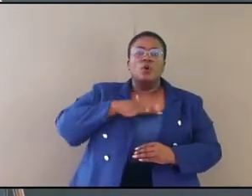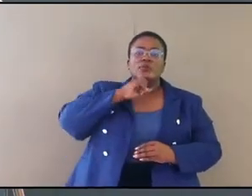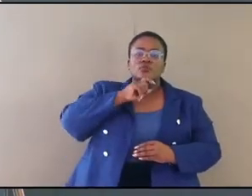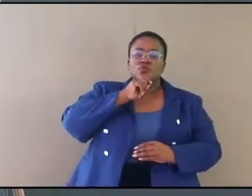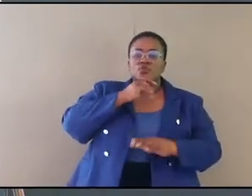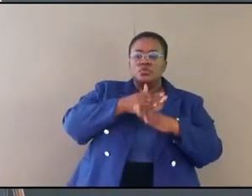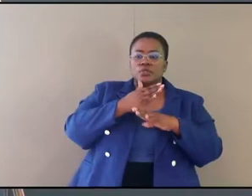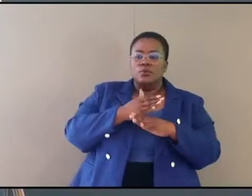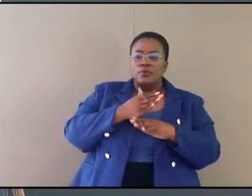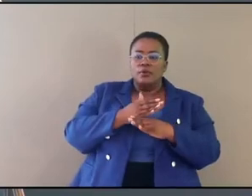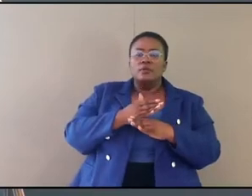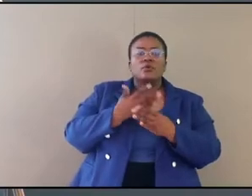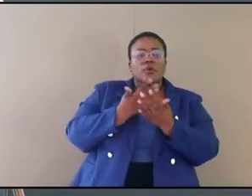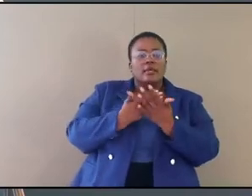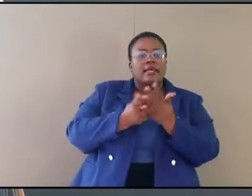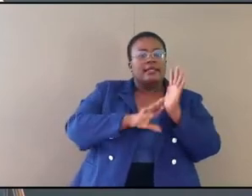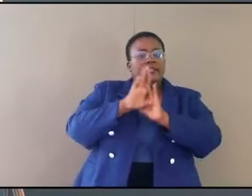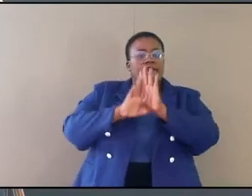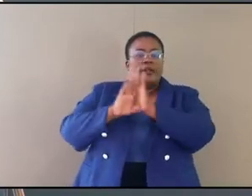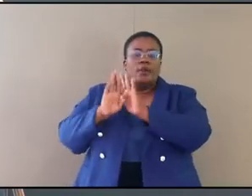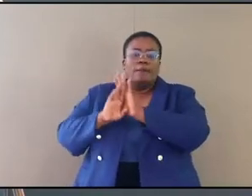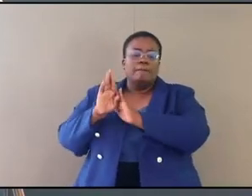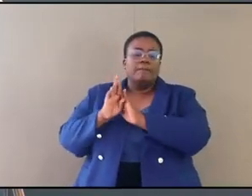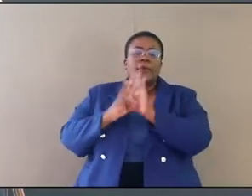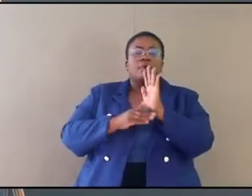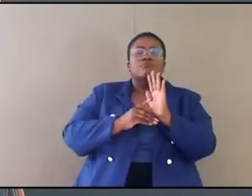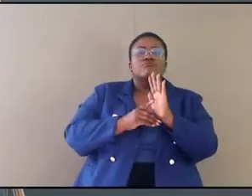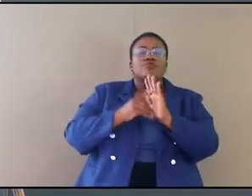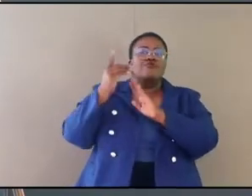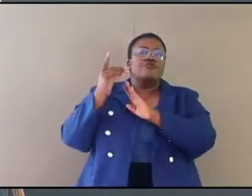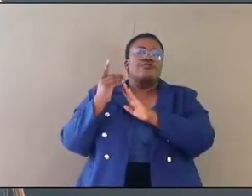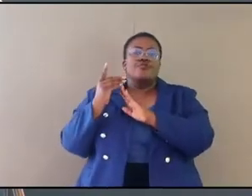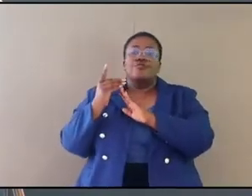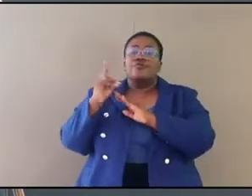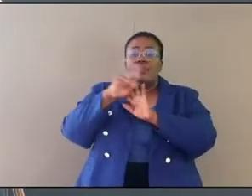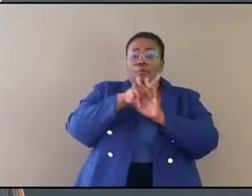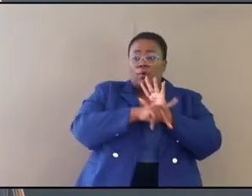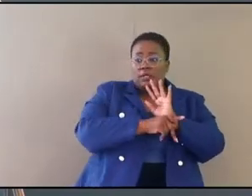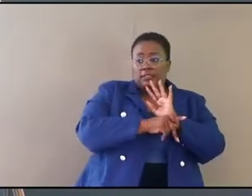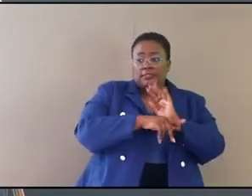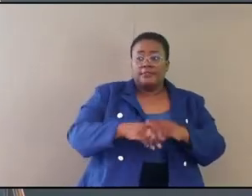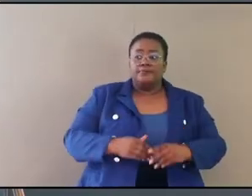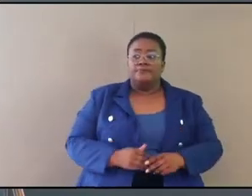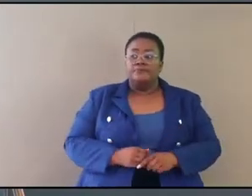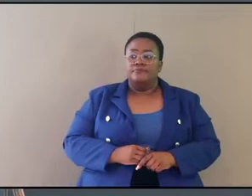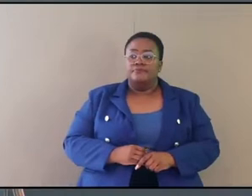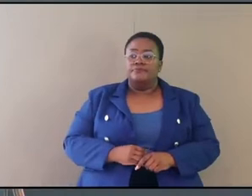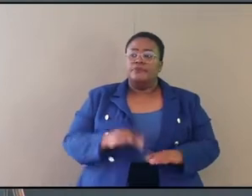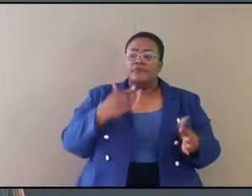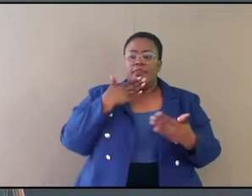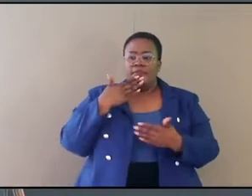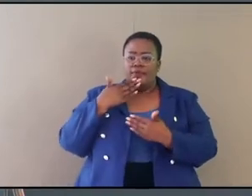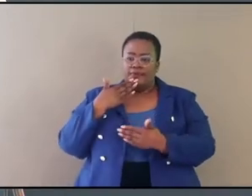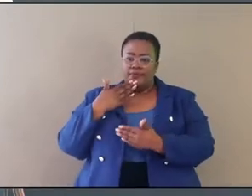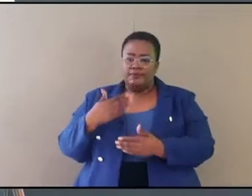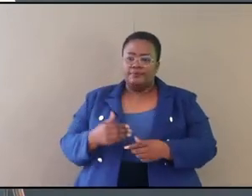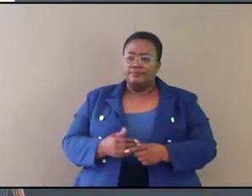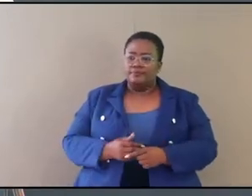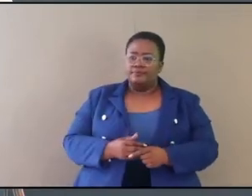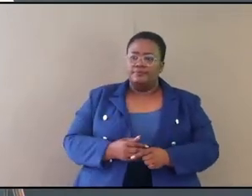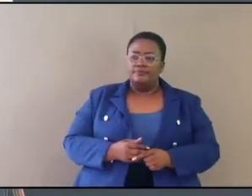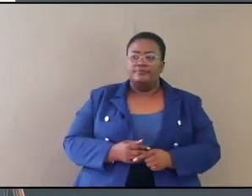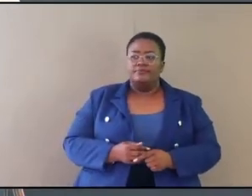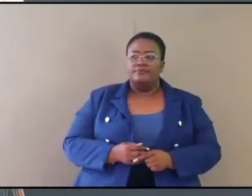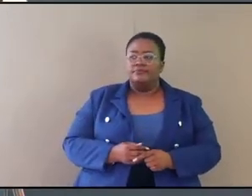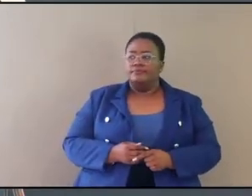in order to be able to develop and improve the child support grant policy that we have in place at the moment. Thank you very much for the